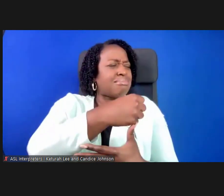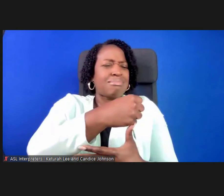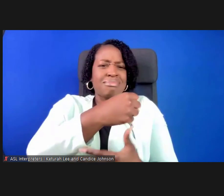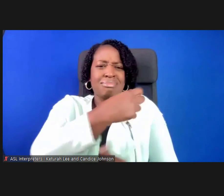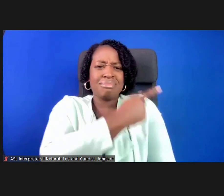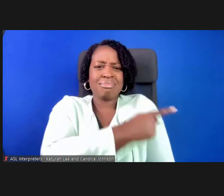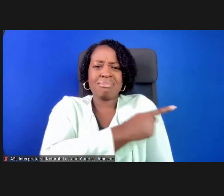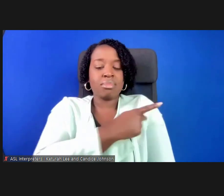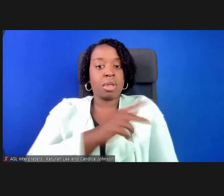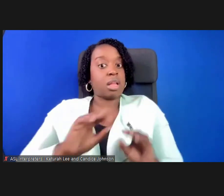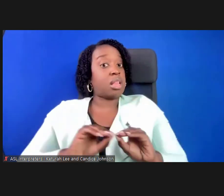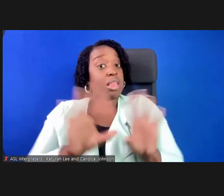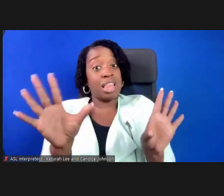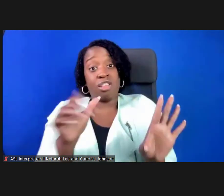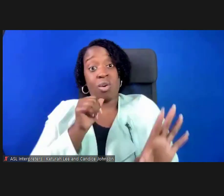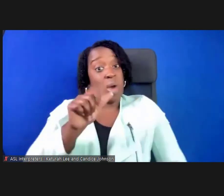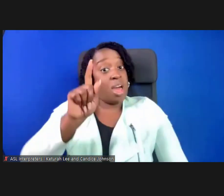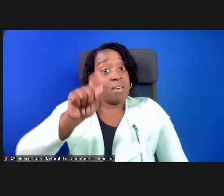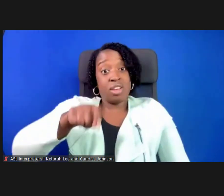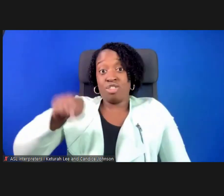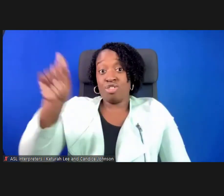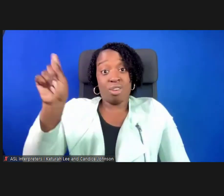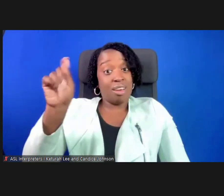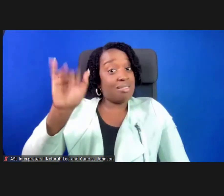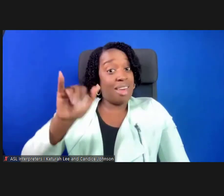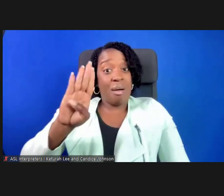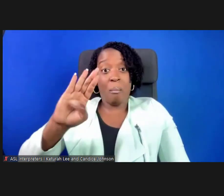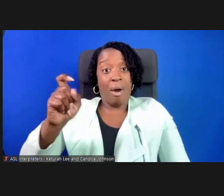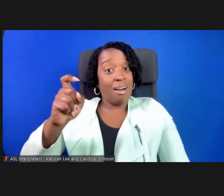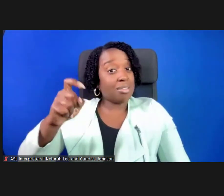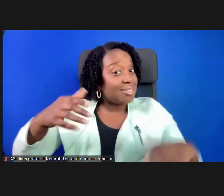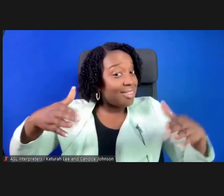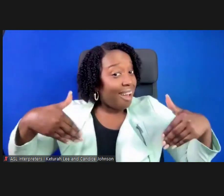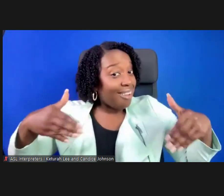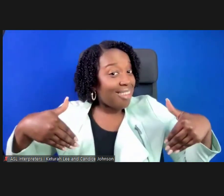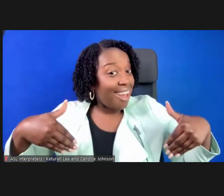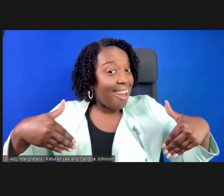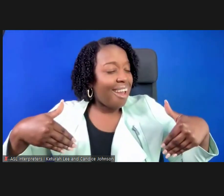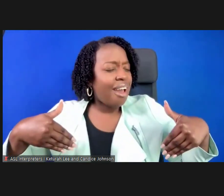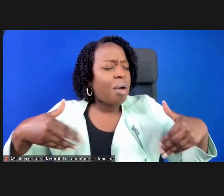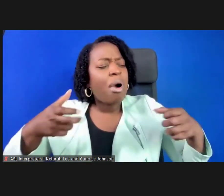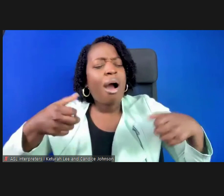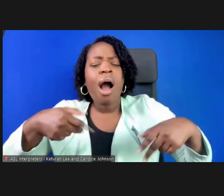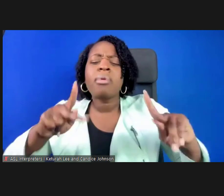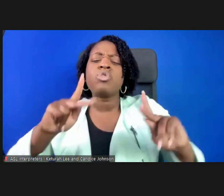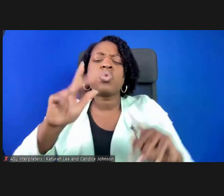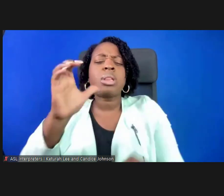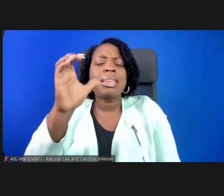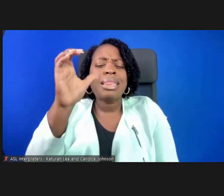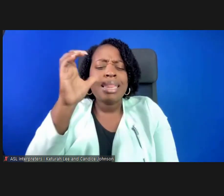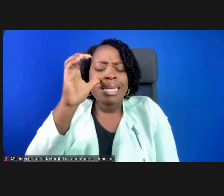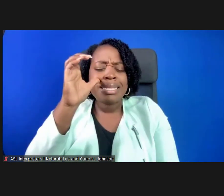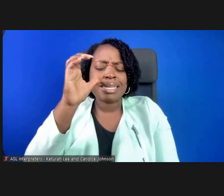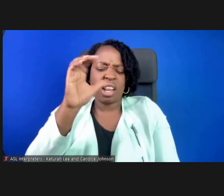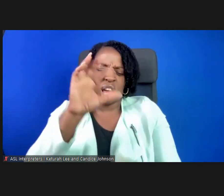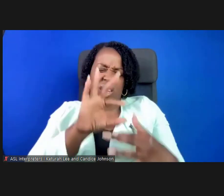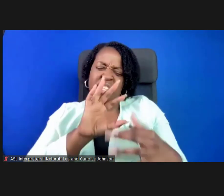box exercise, but an opportunity to listen and build rapport. And I